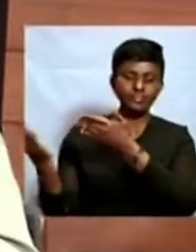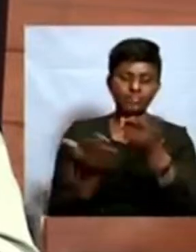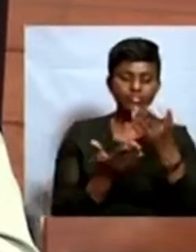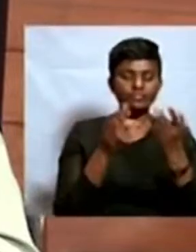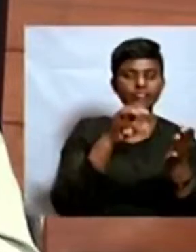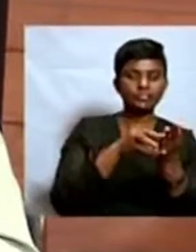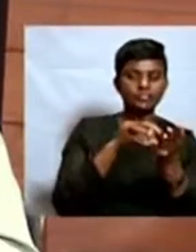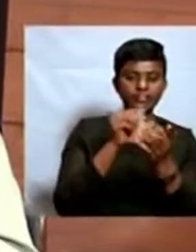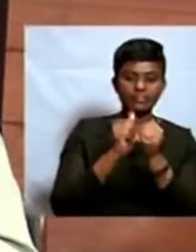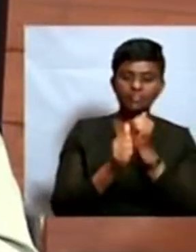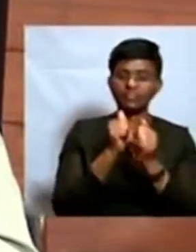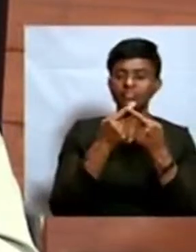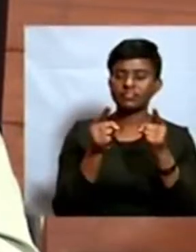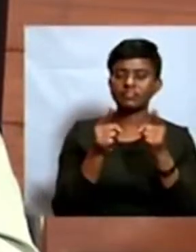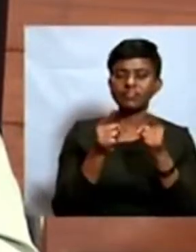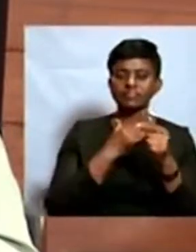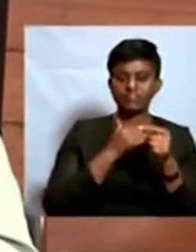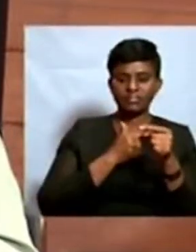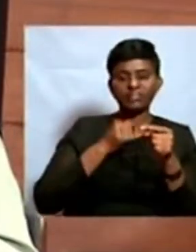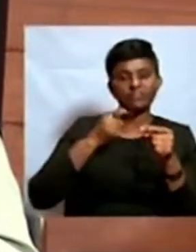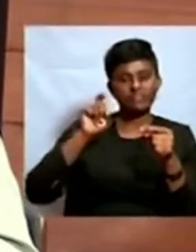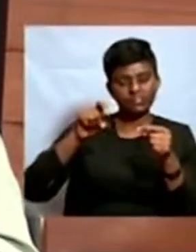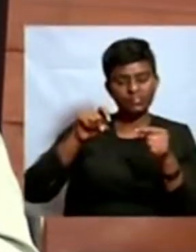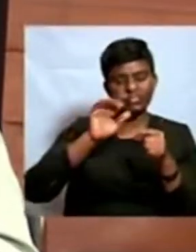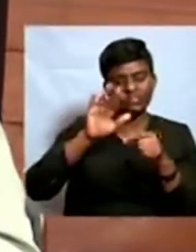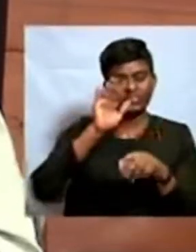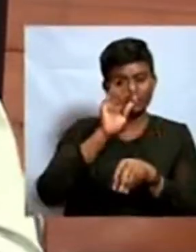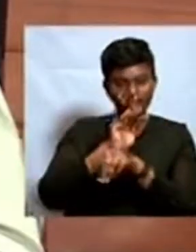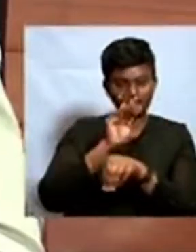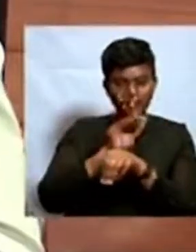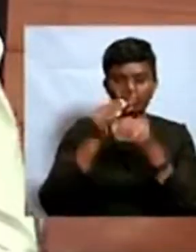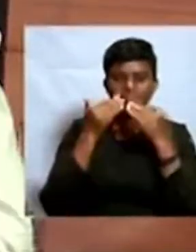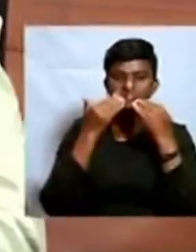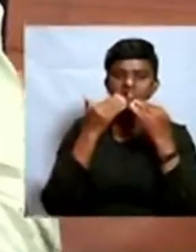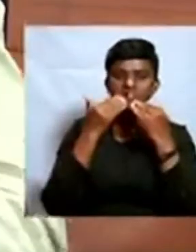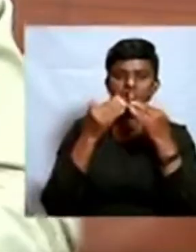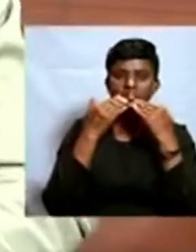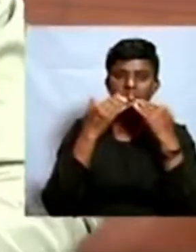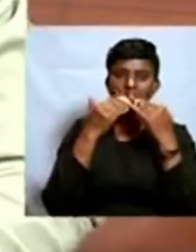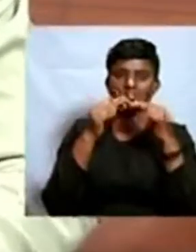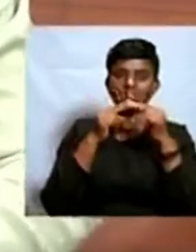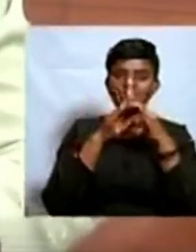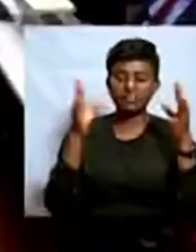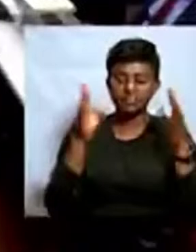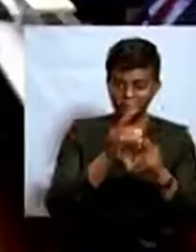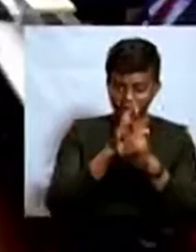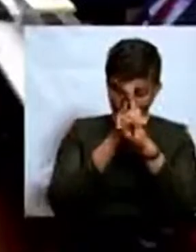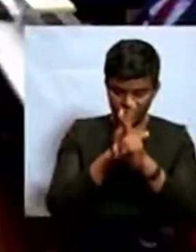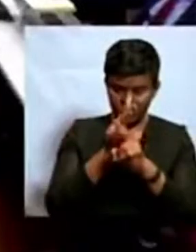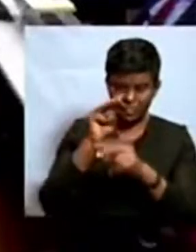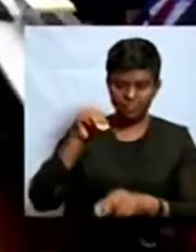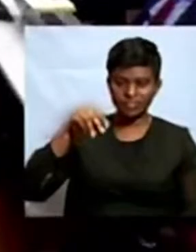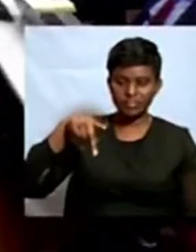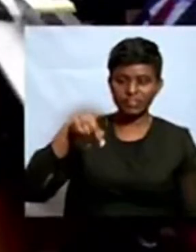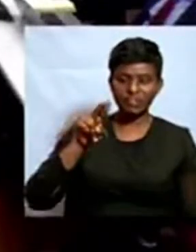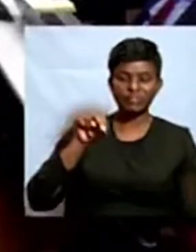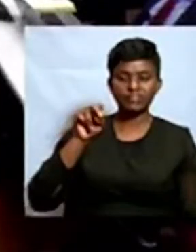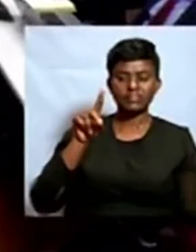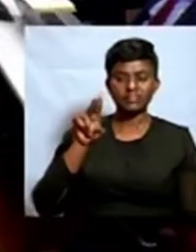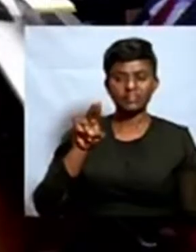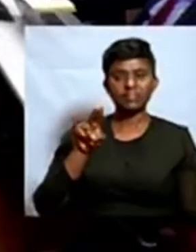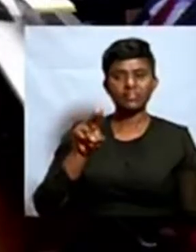matters. I need your comment. Thank you. Thank you so much, Honorable Mpundu. Yes, Honorable